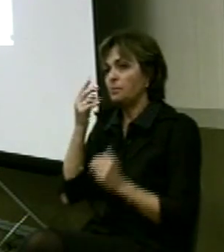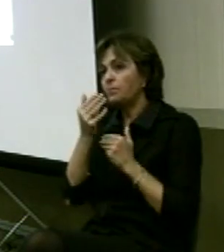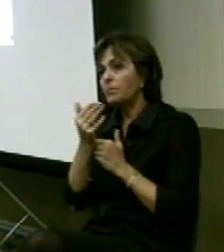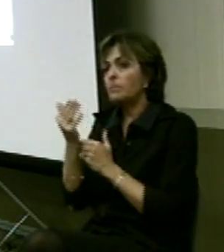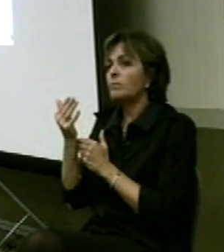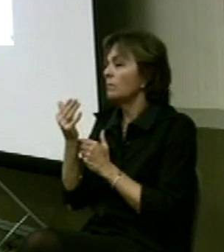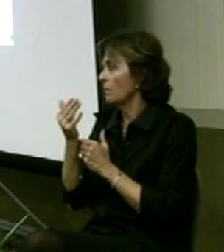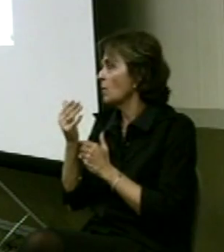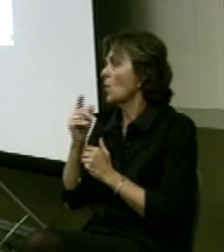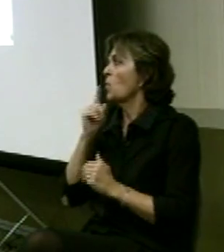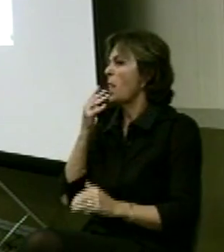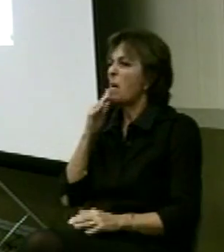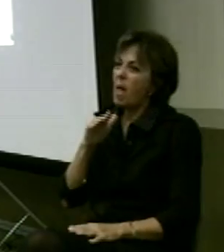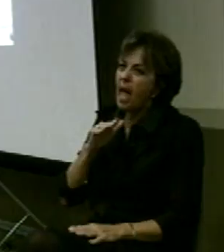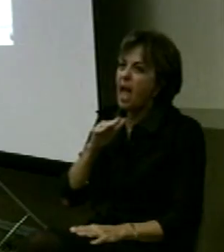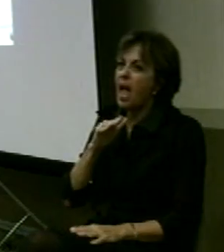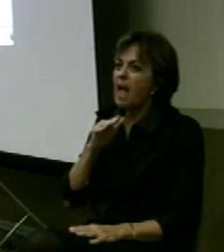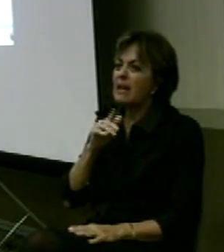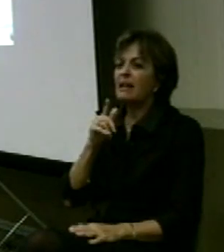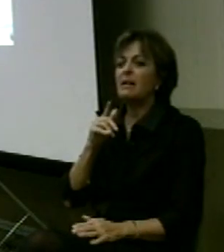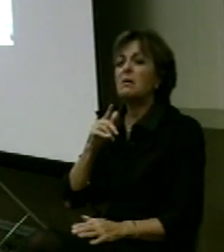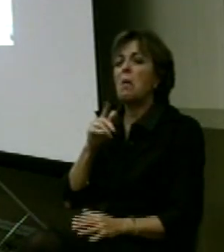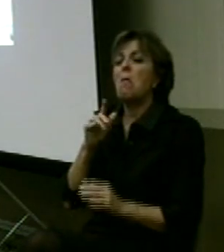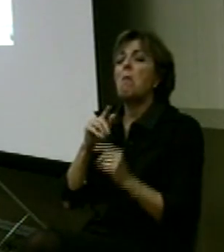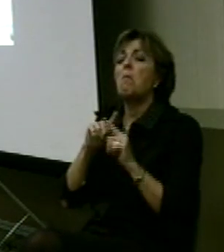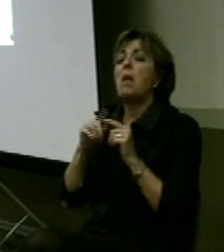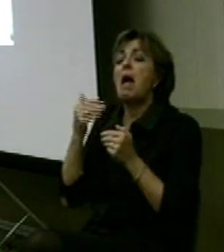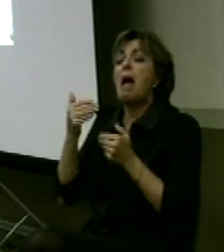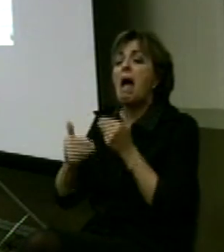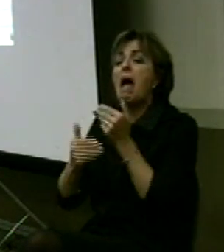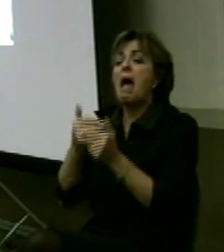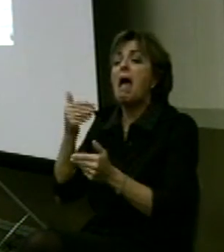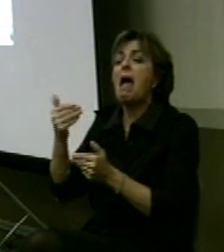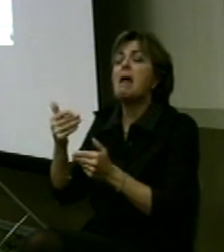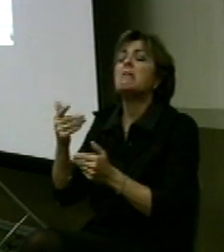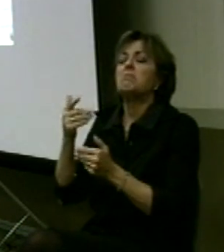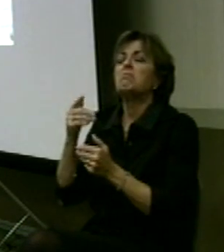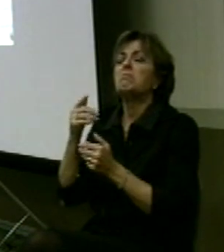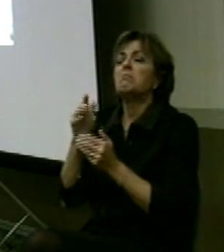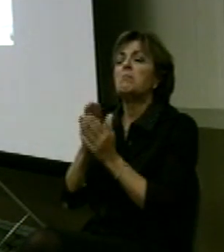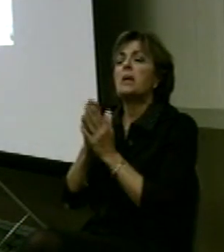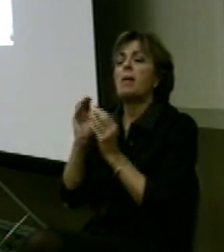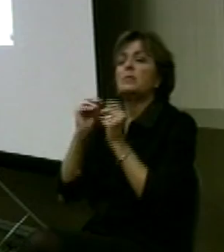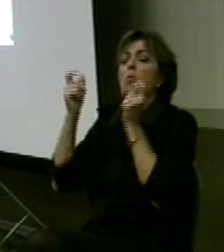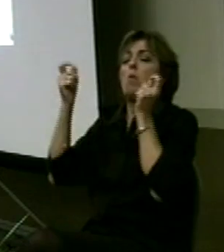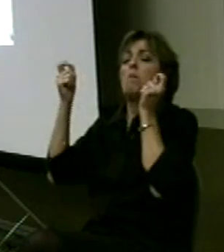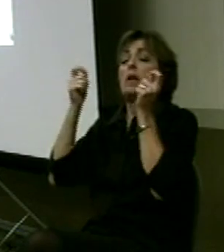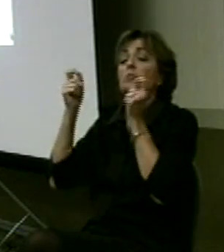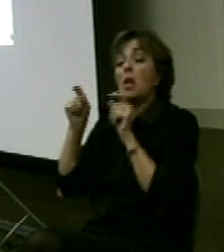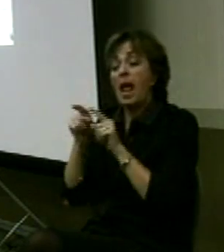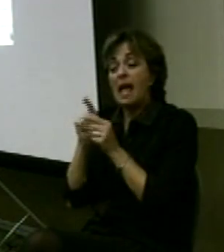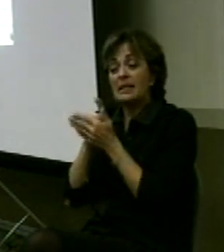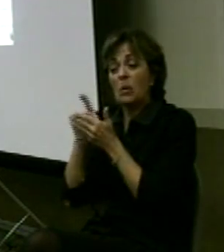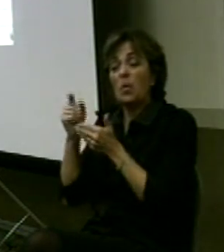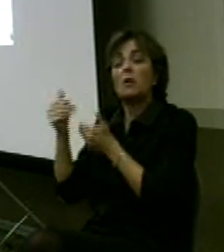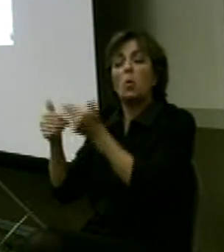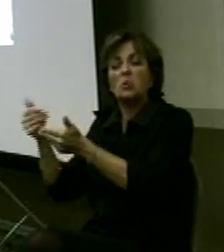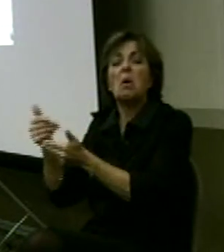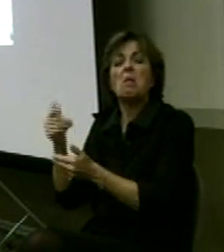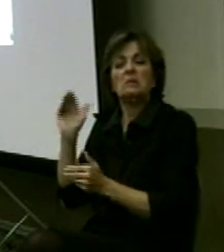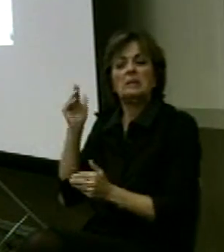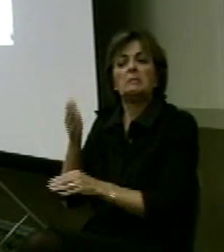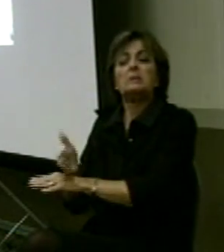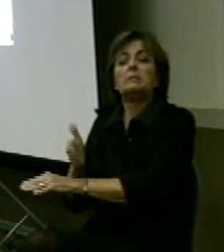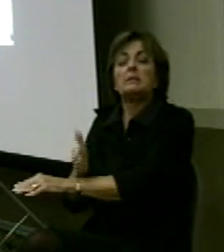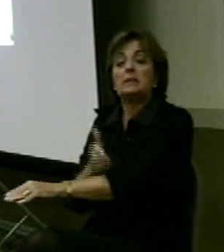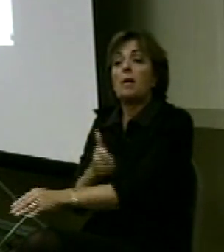seen, mornings are really, really bad for them, and then they get manageable as the day goes on and even as the week goes on. Maybe we